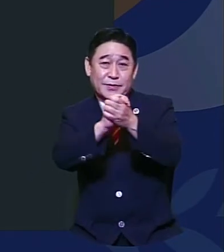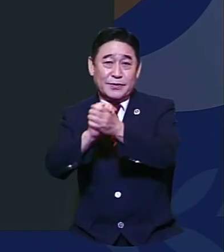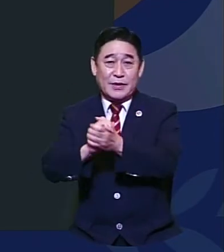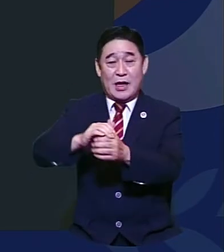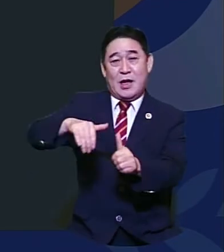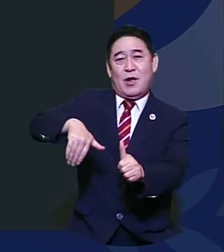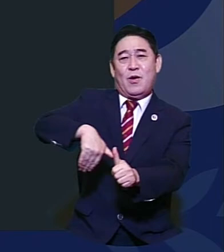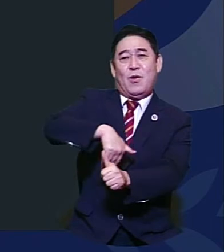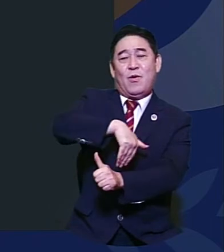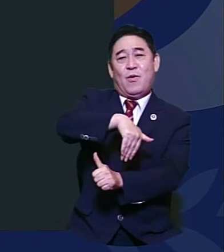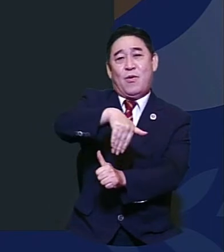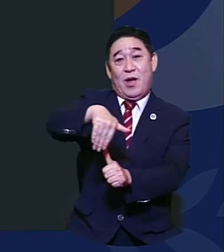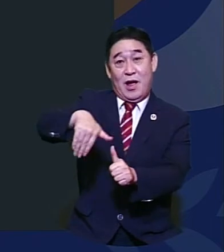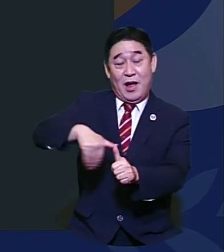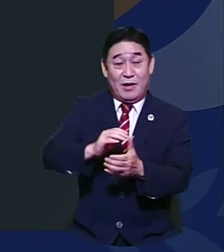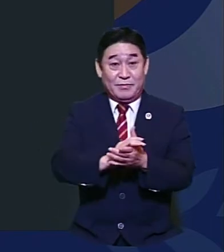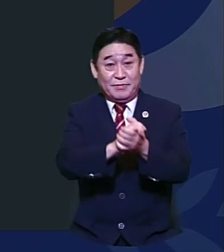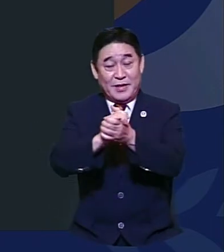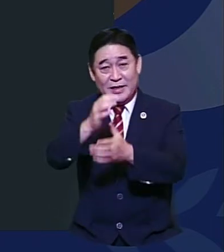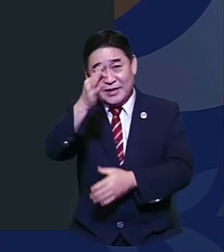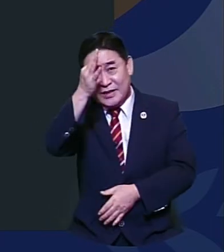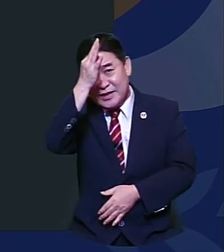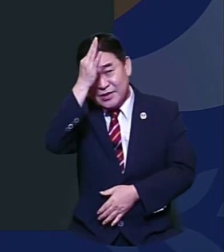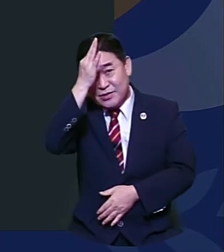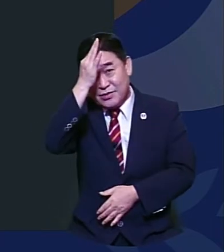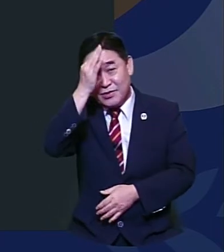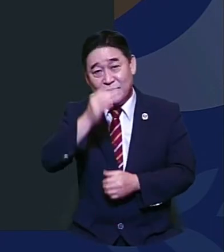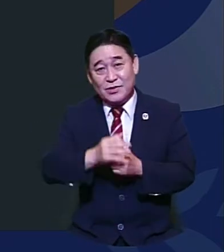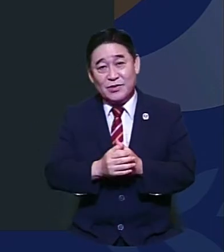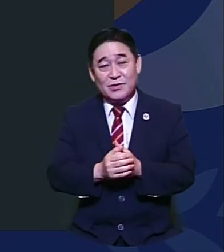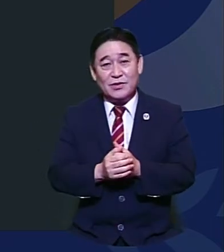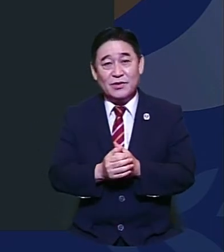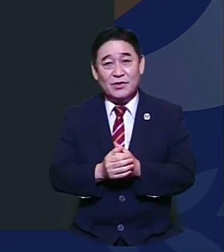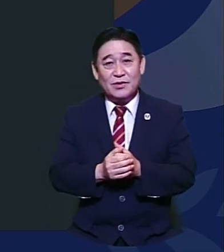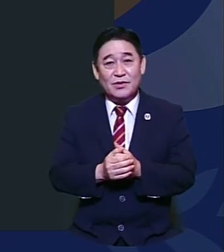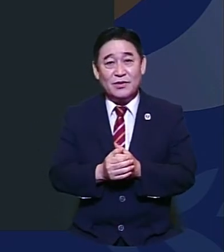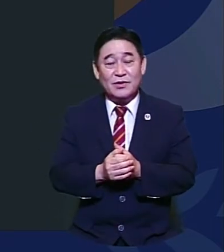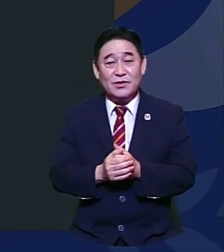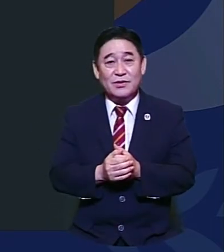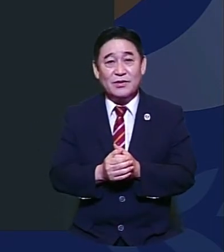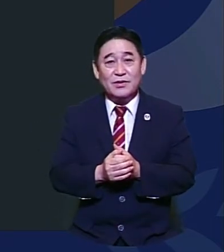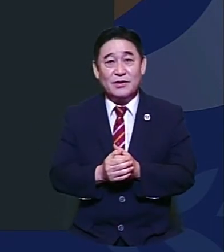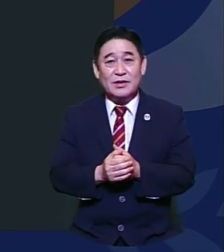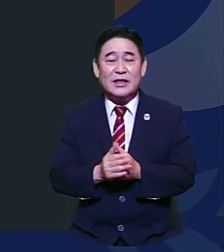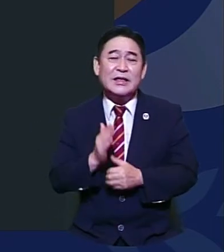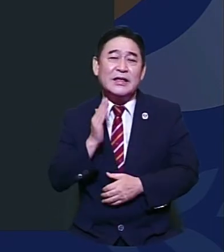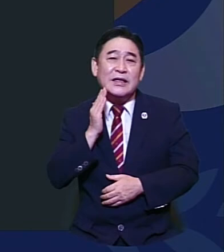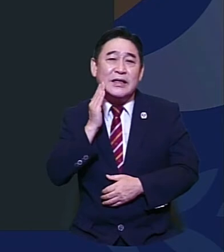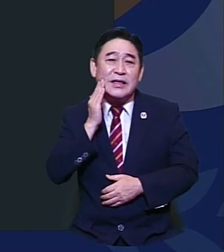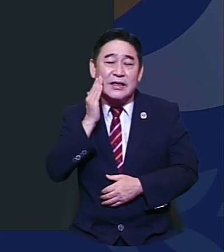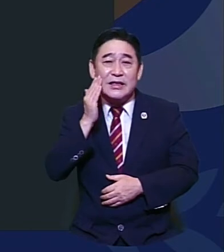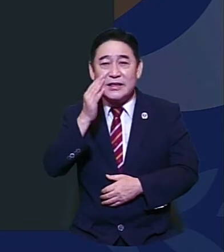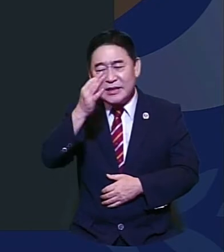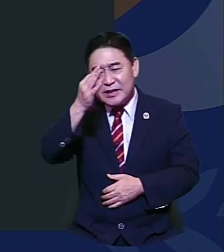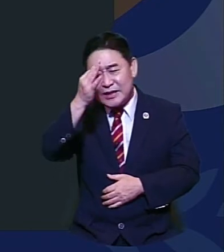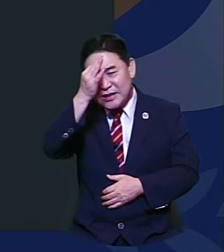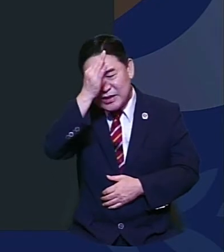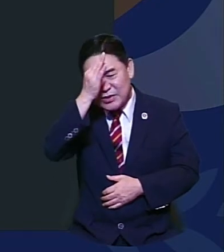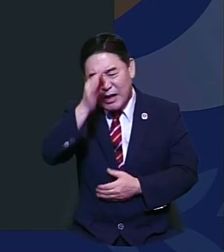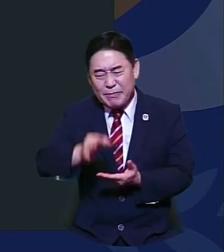environmental-friendly technology, that green technology is known to be more expensive,